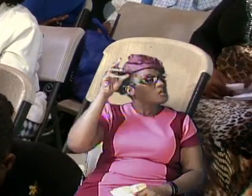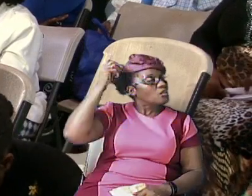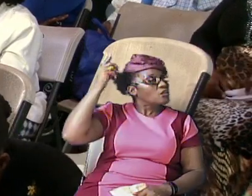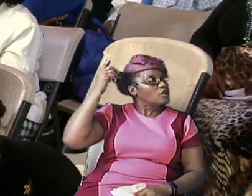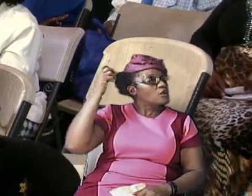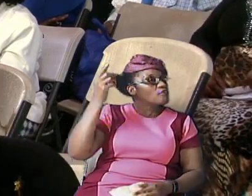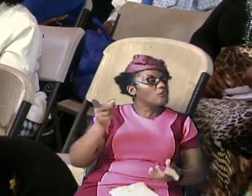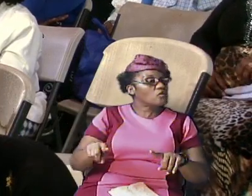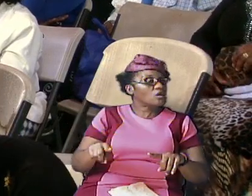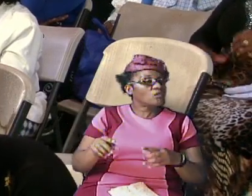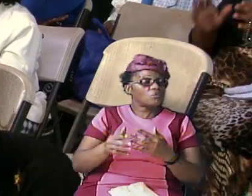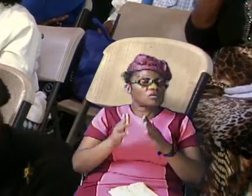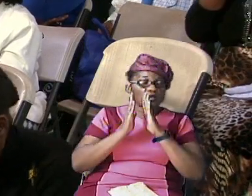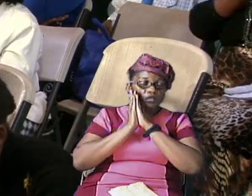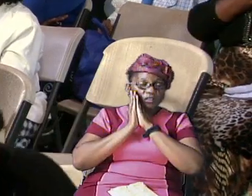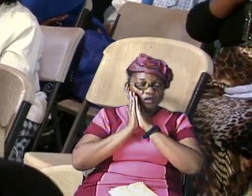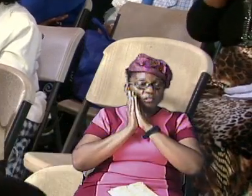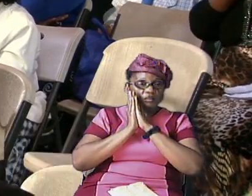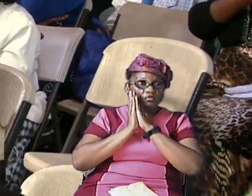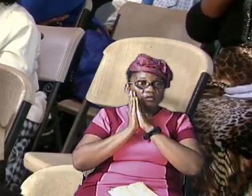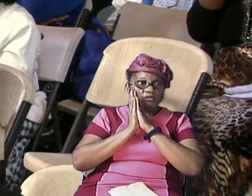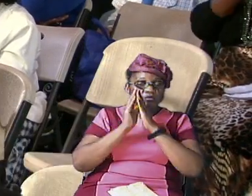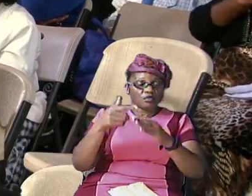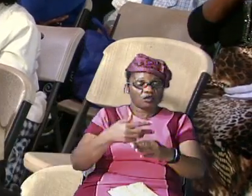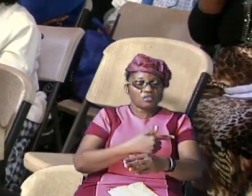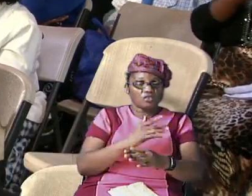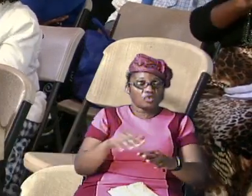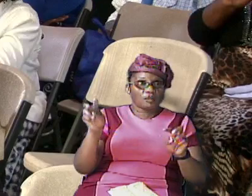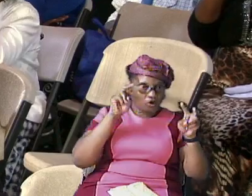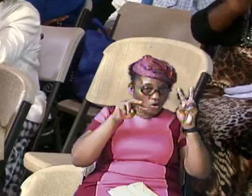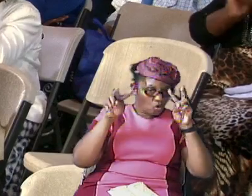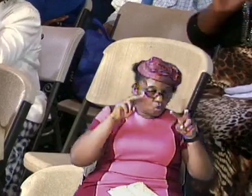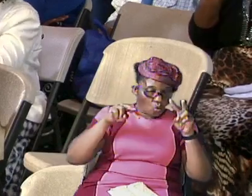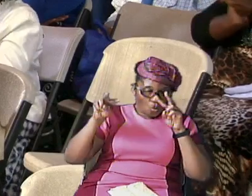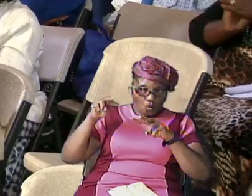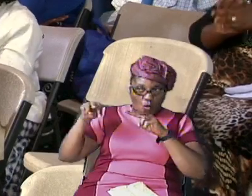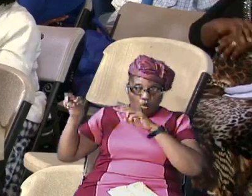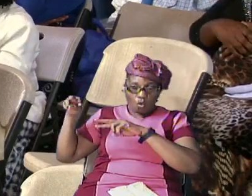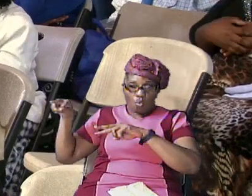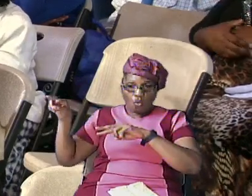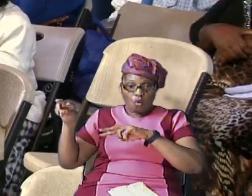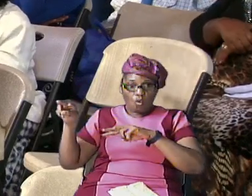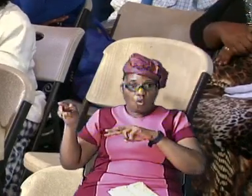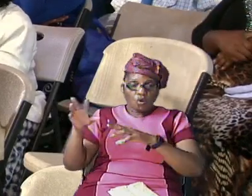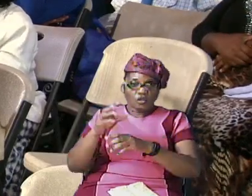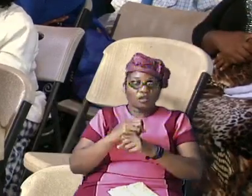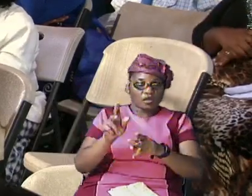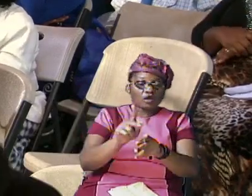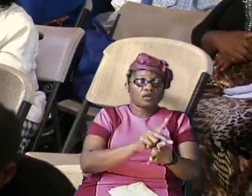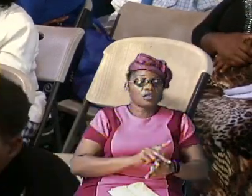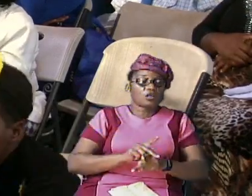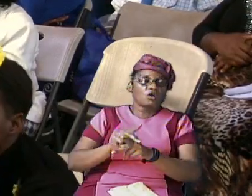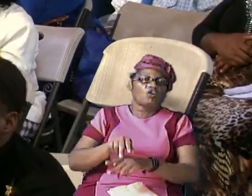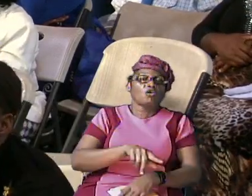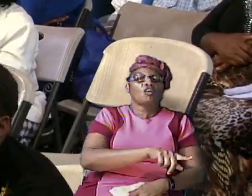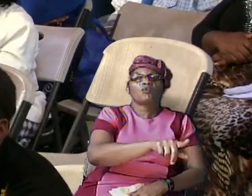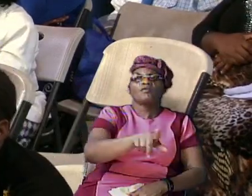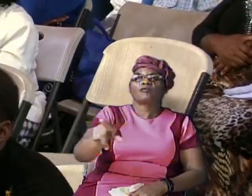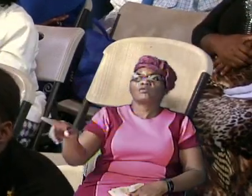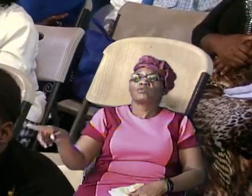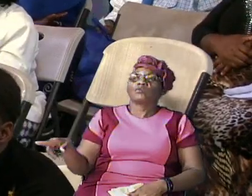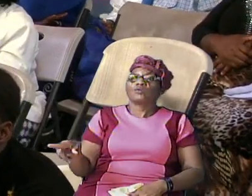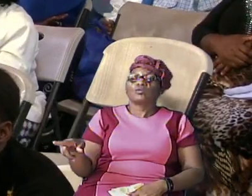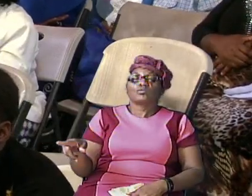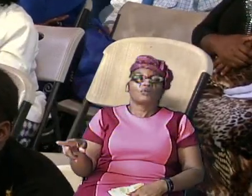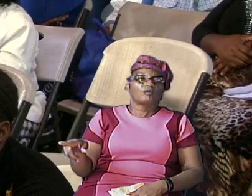While you are sleeping, the shepherd watching. While you are sleeping, the shepherd taking care of you. Praise the Lord.